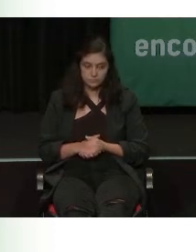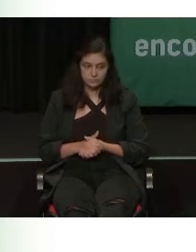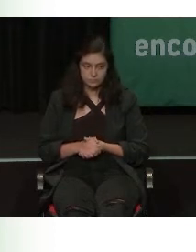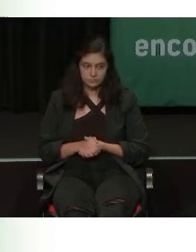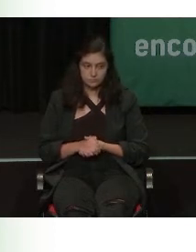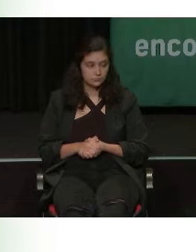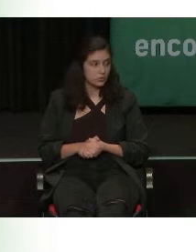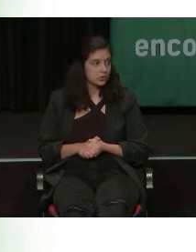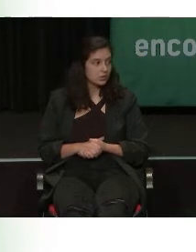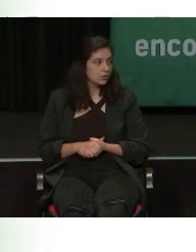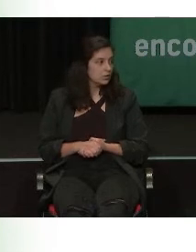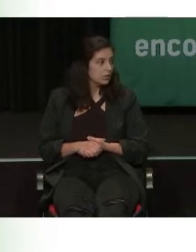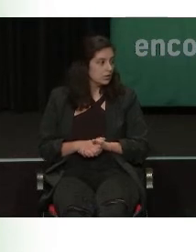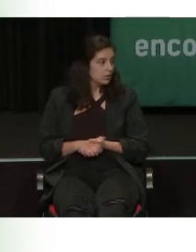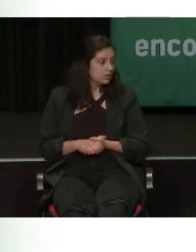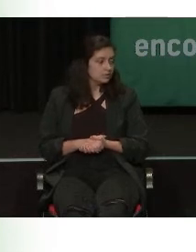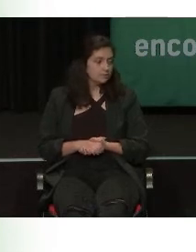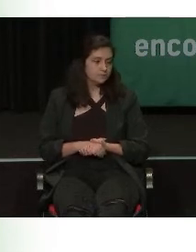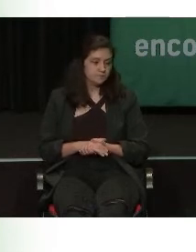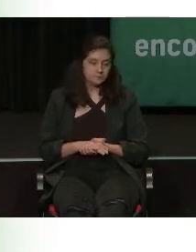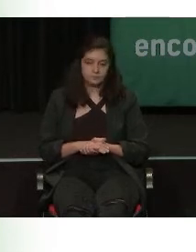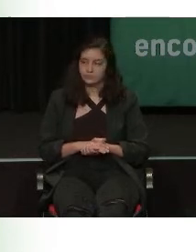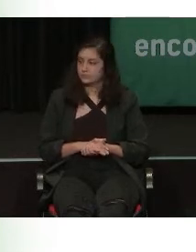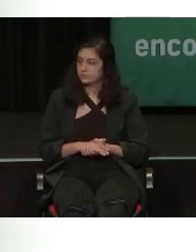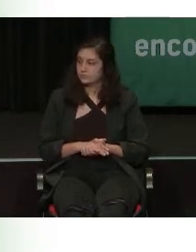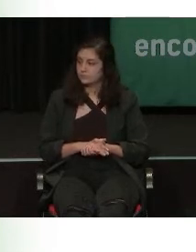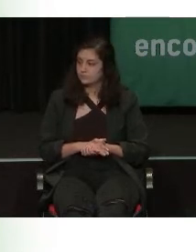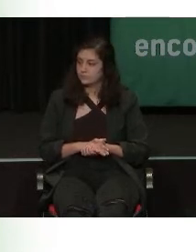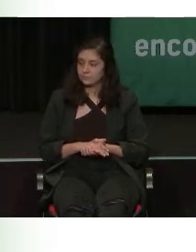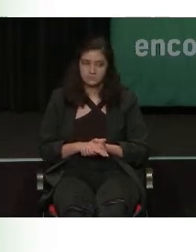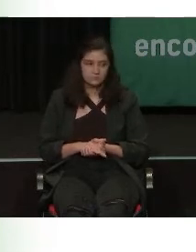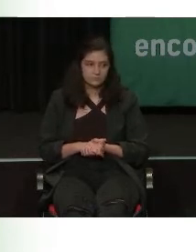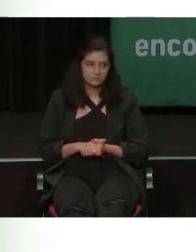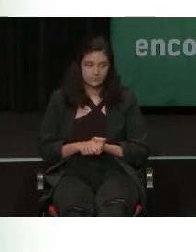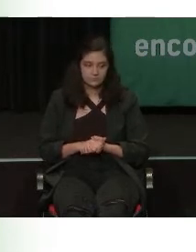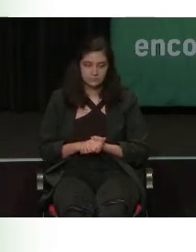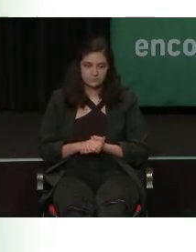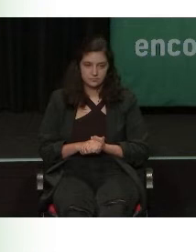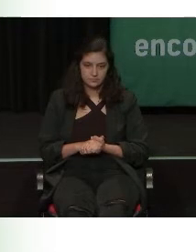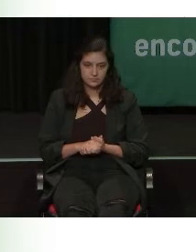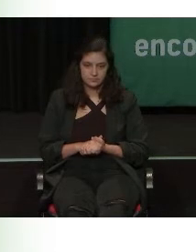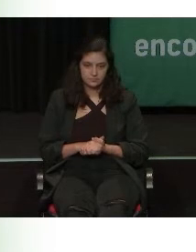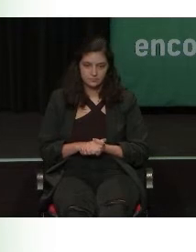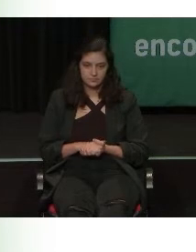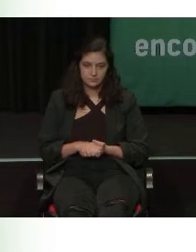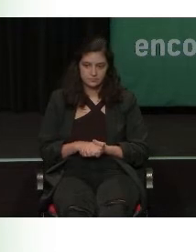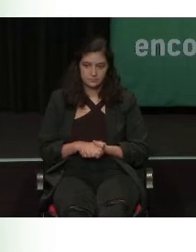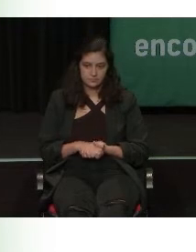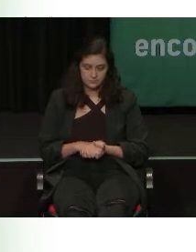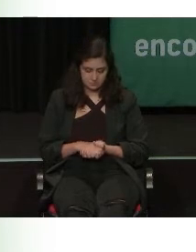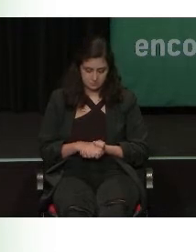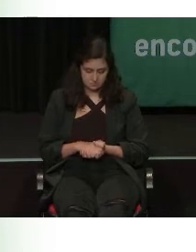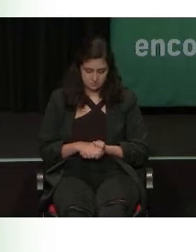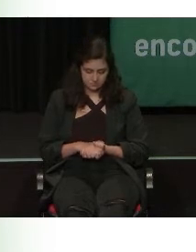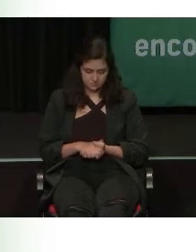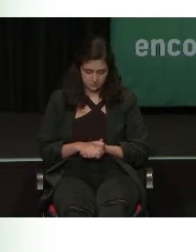ITS, o VIH, SIDA, hepatites virais do Ministério da Saúde. Se salvo vida, serei muito mais